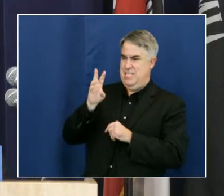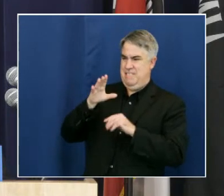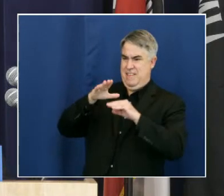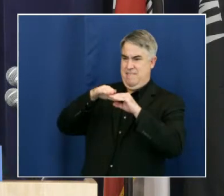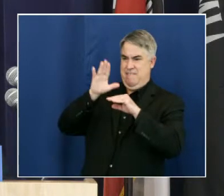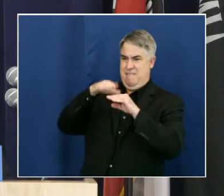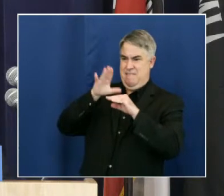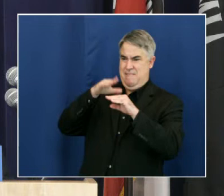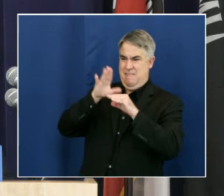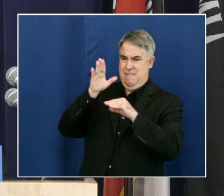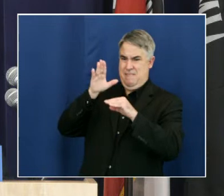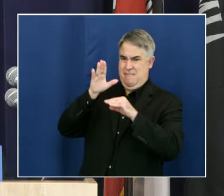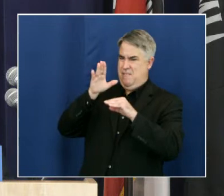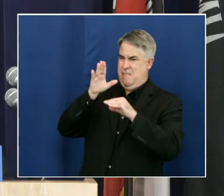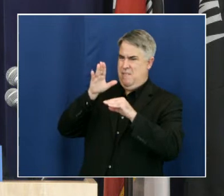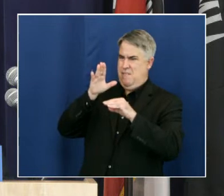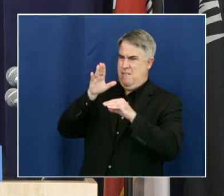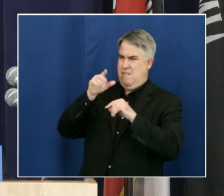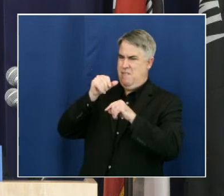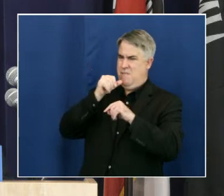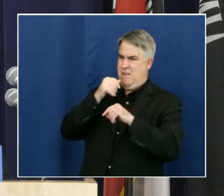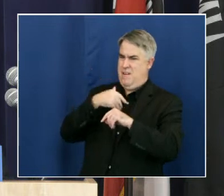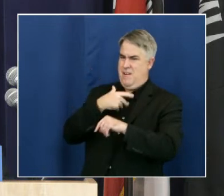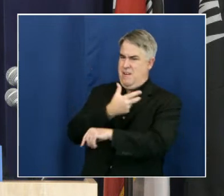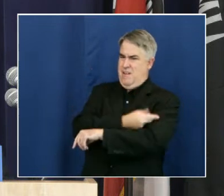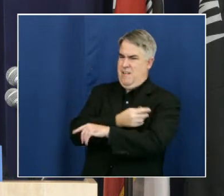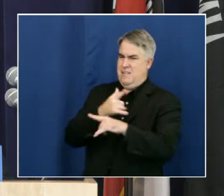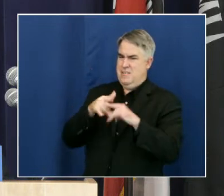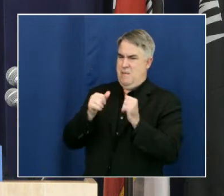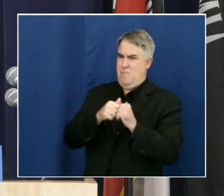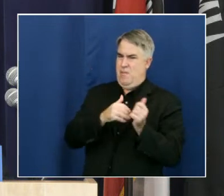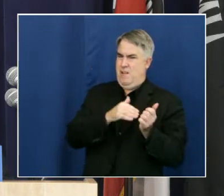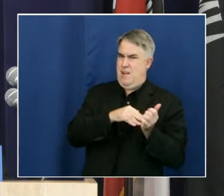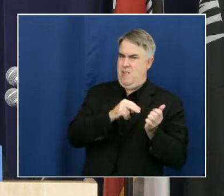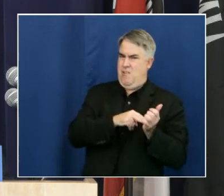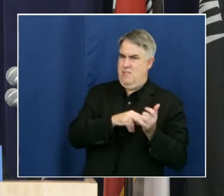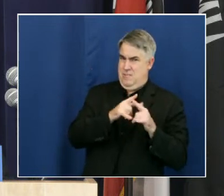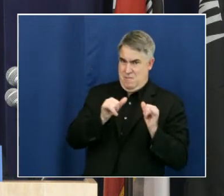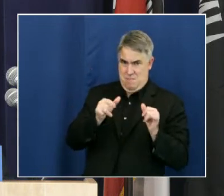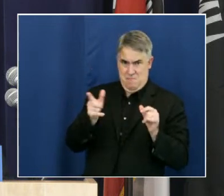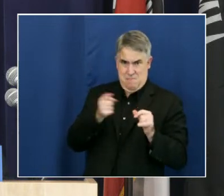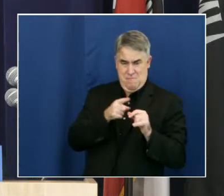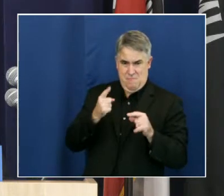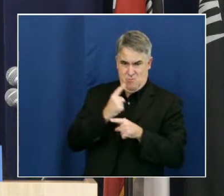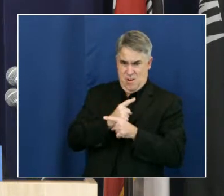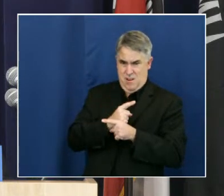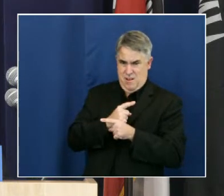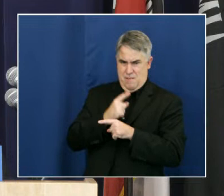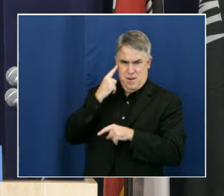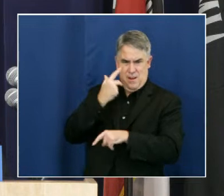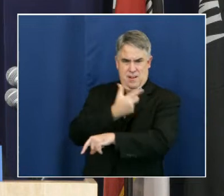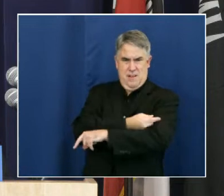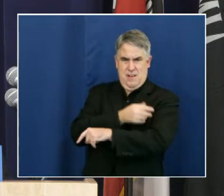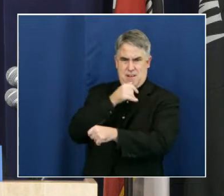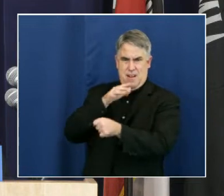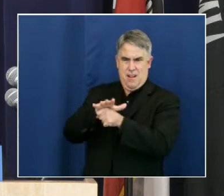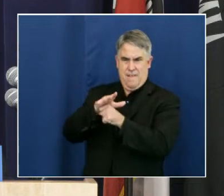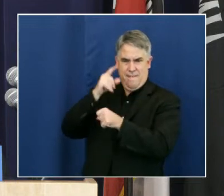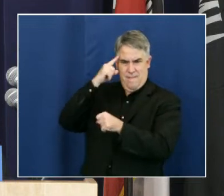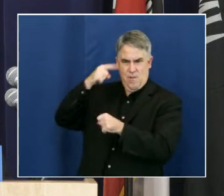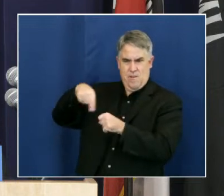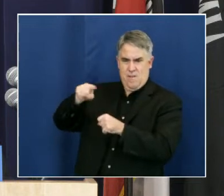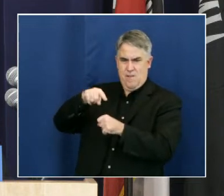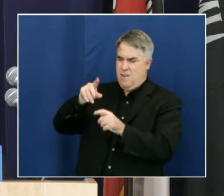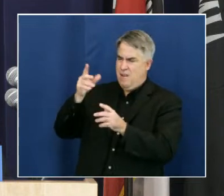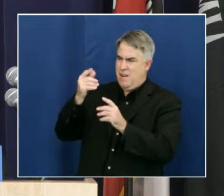prioritized along with healthcare workers right now due to eligibility or availability rather of the vaccine. So can we clarify